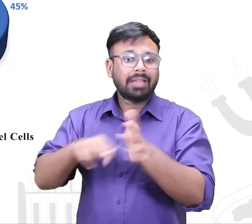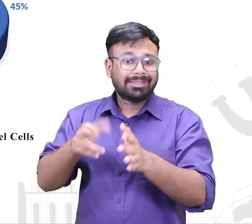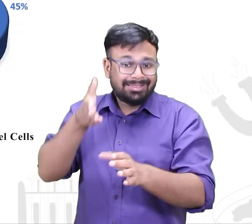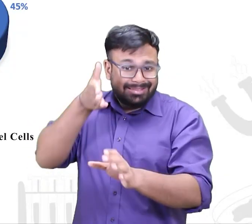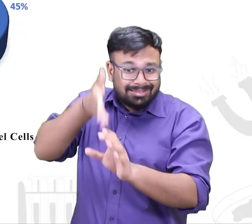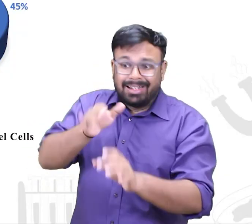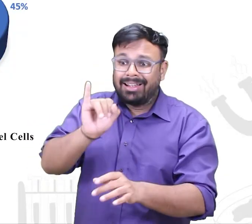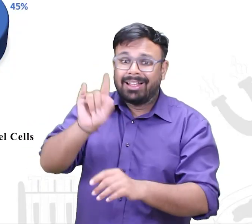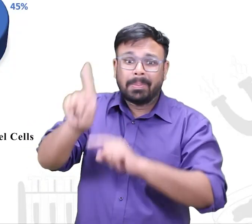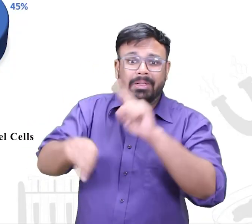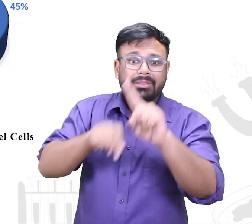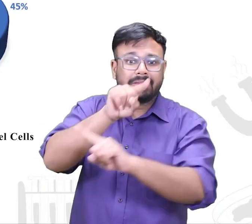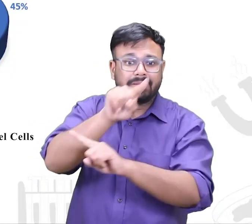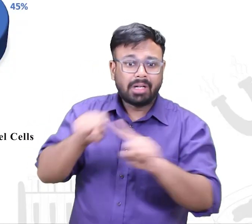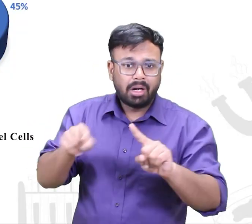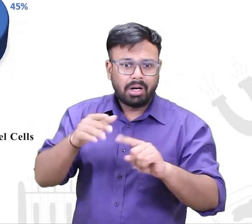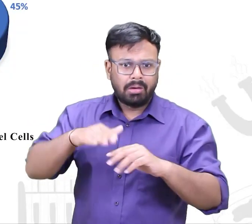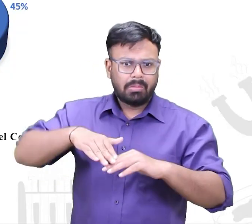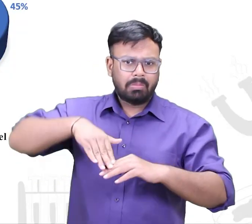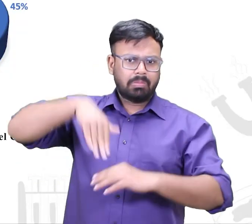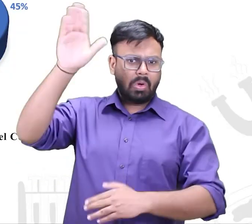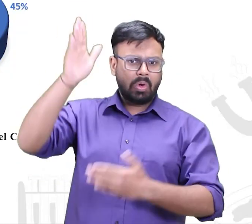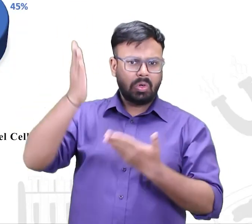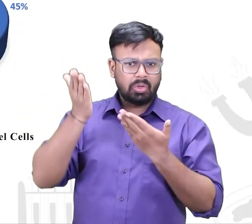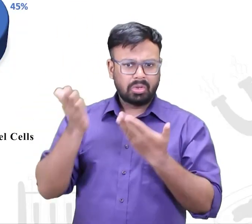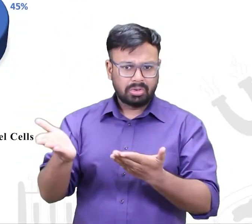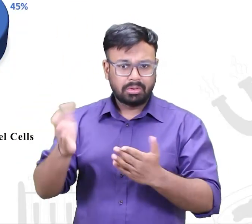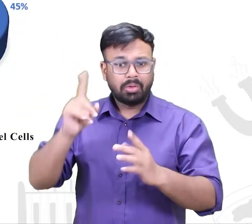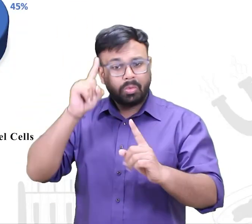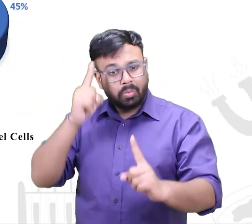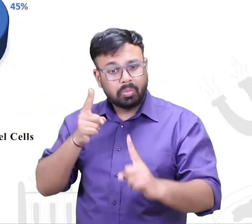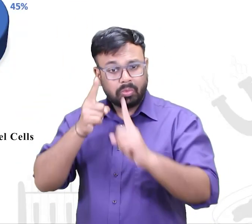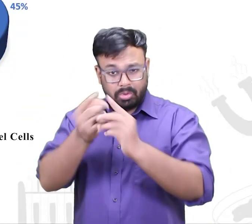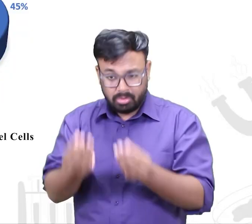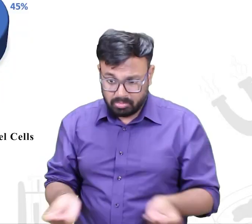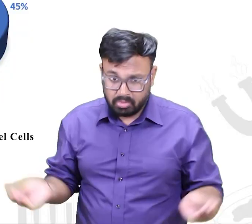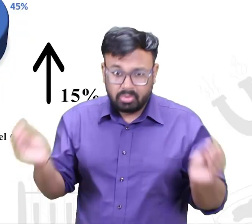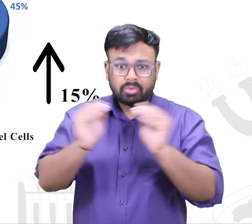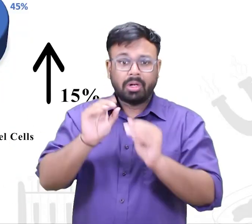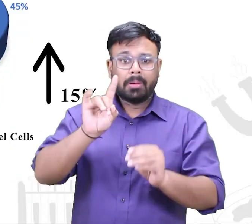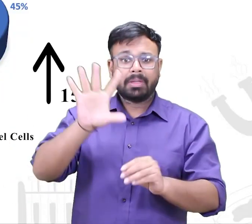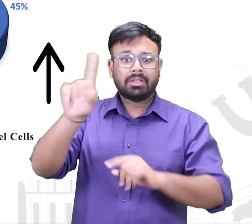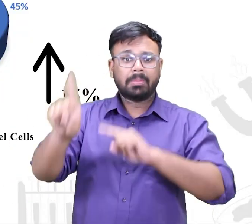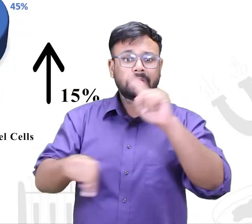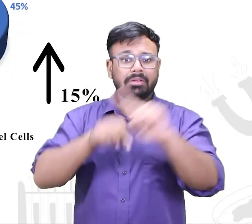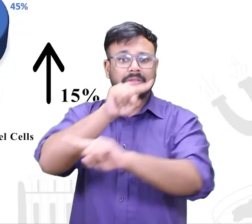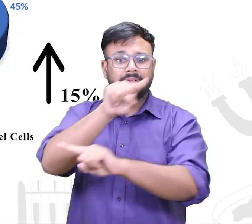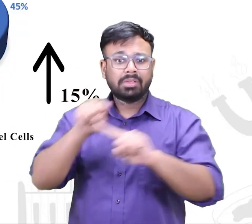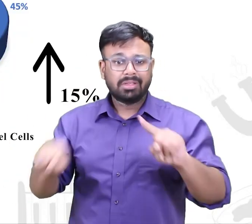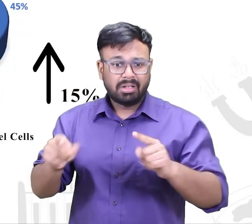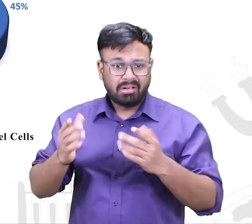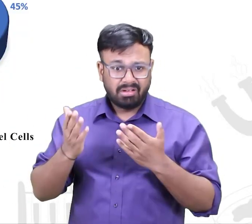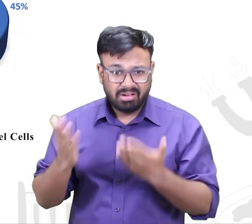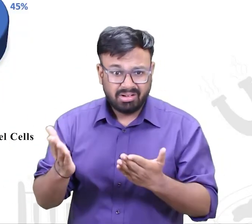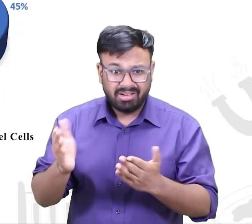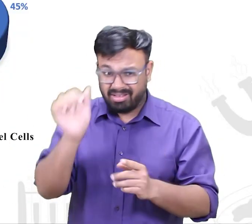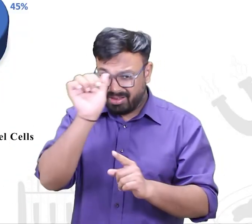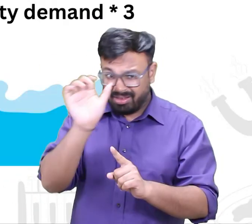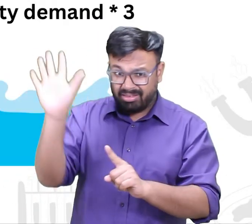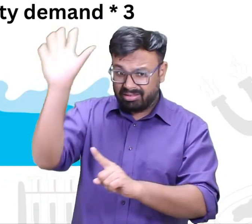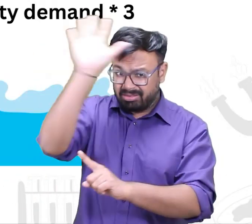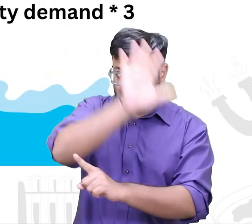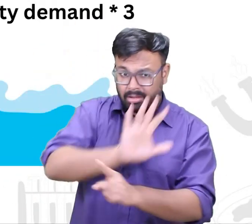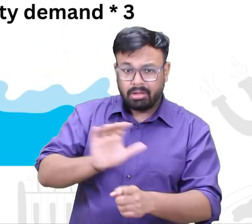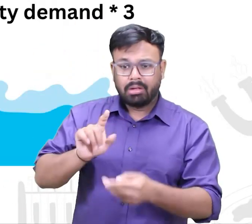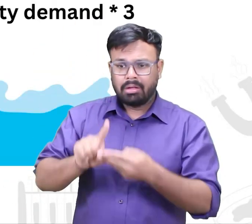natural gas, is currently 6% of the energy mix. The aim is to increase its share to 15%. As per the